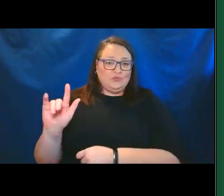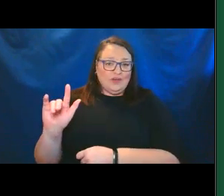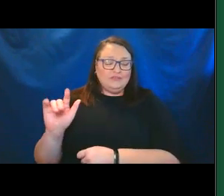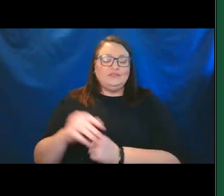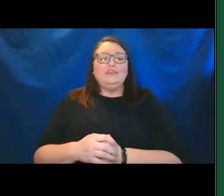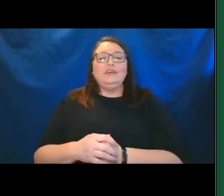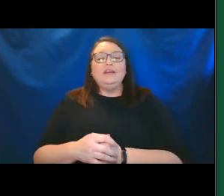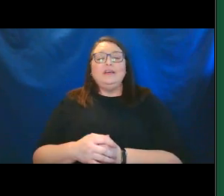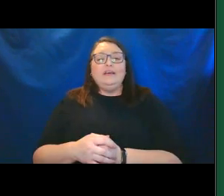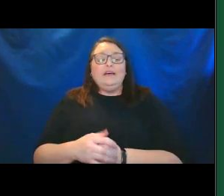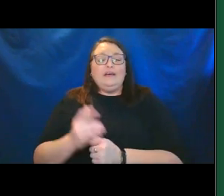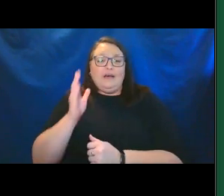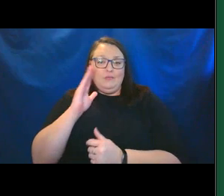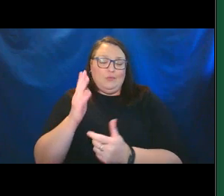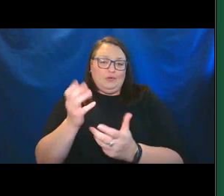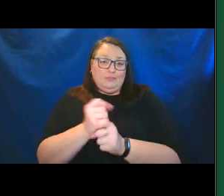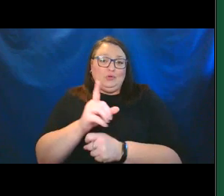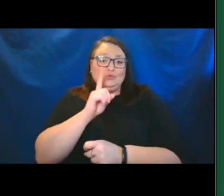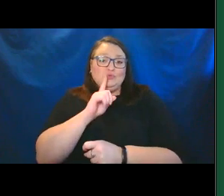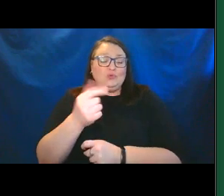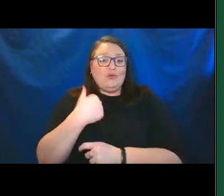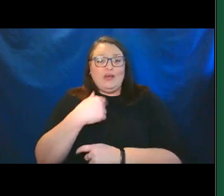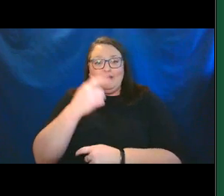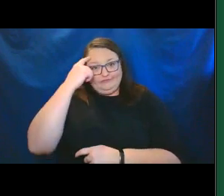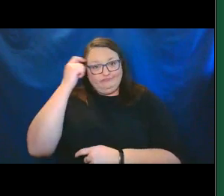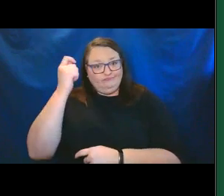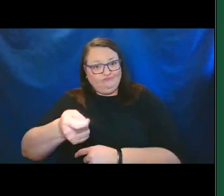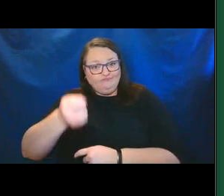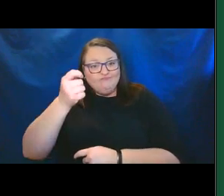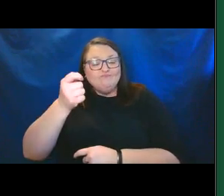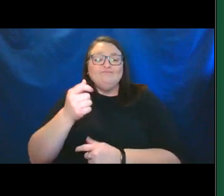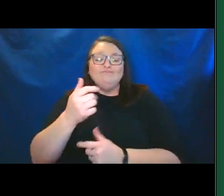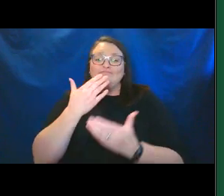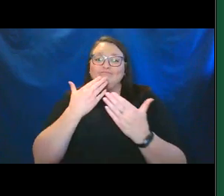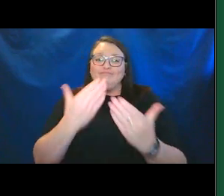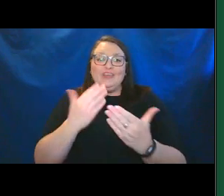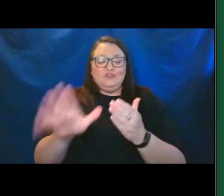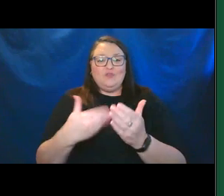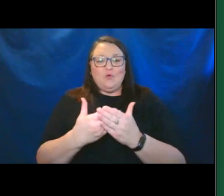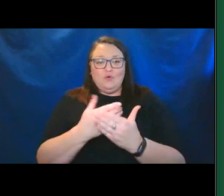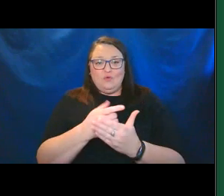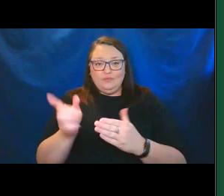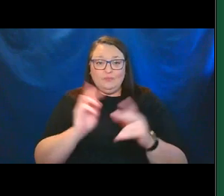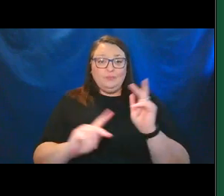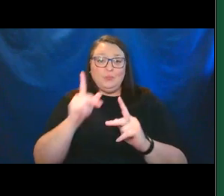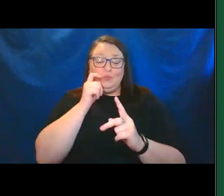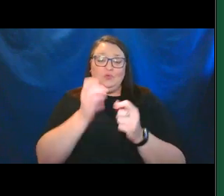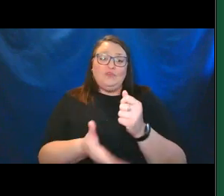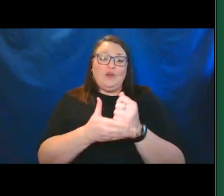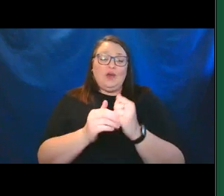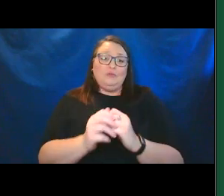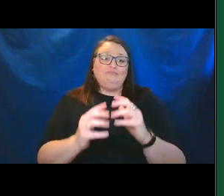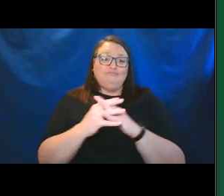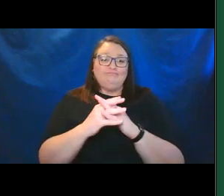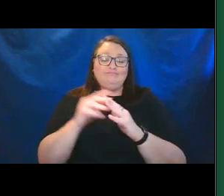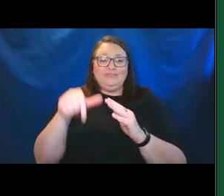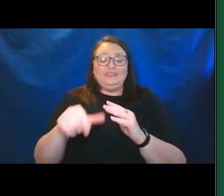all their flowers for the hard work they have done to help launch this collaborative. You can head to the next